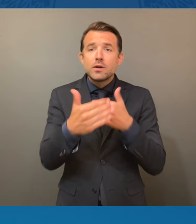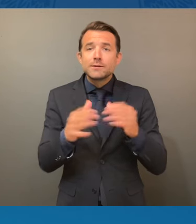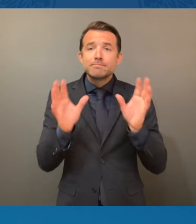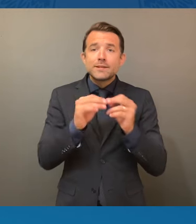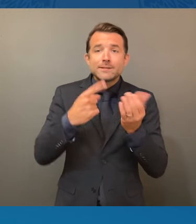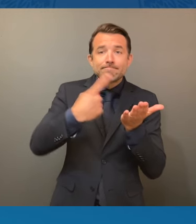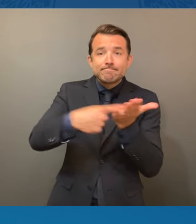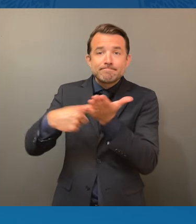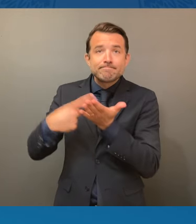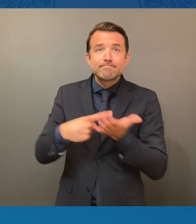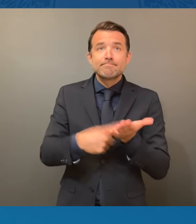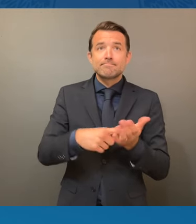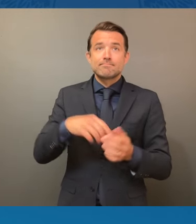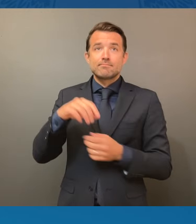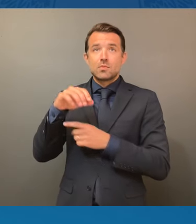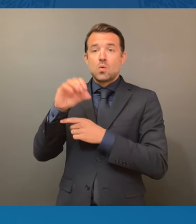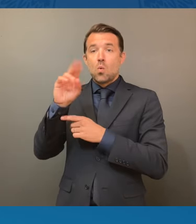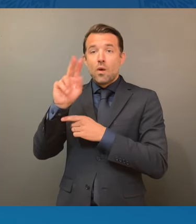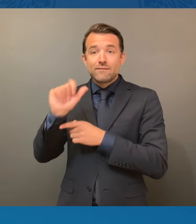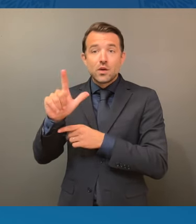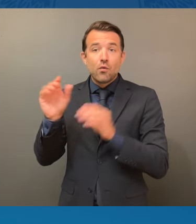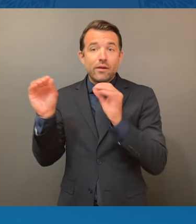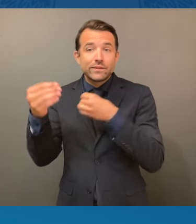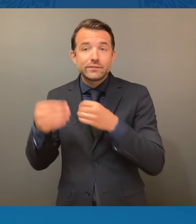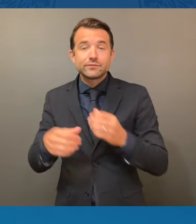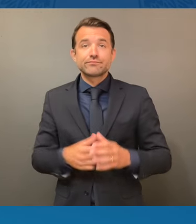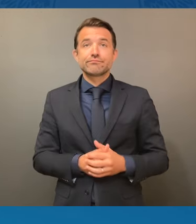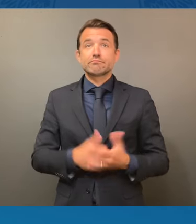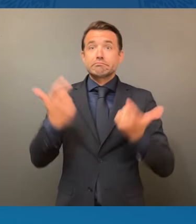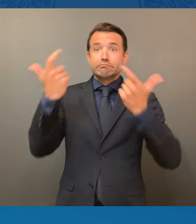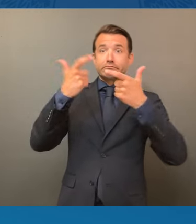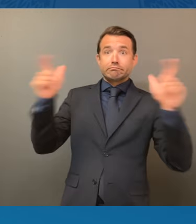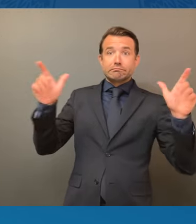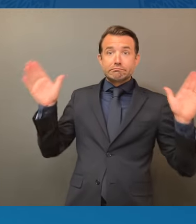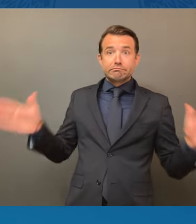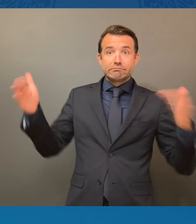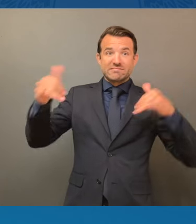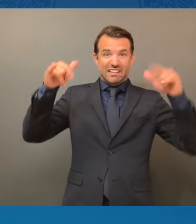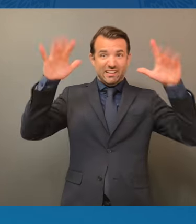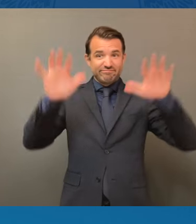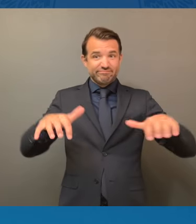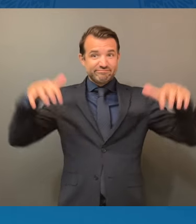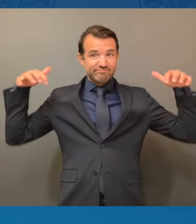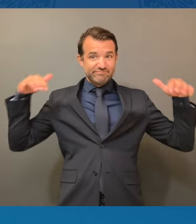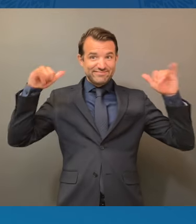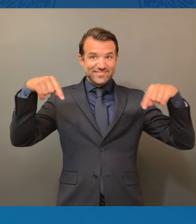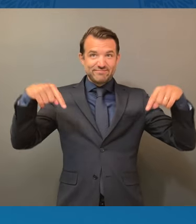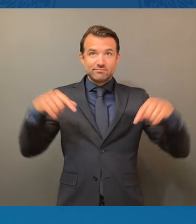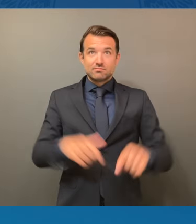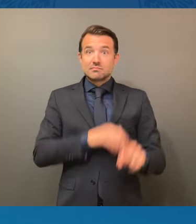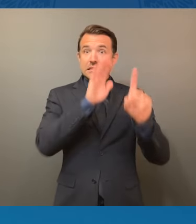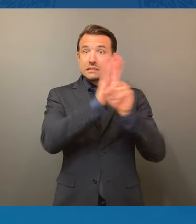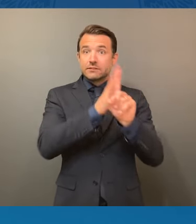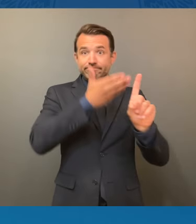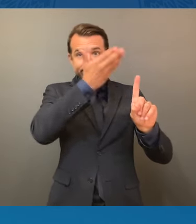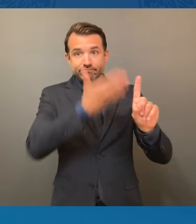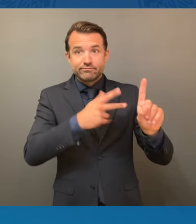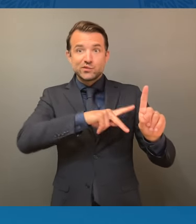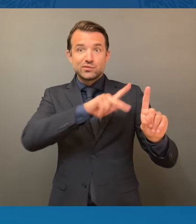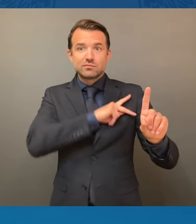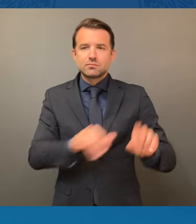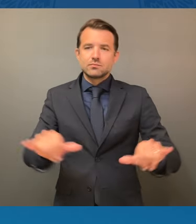Office, where we have been in large rooms such as this. He is the same person wherever he is.